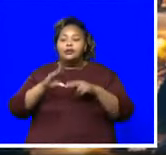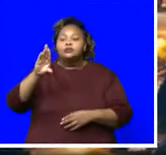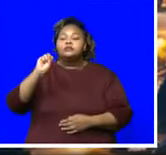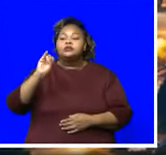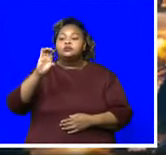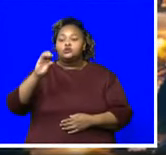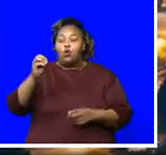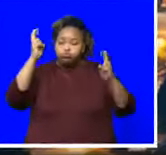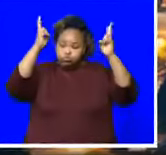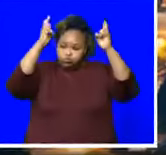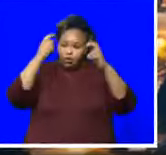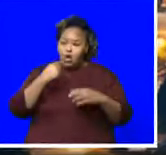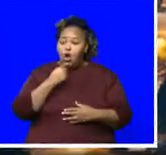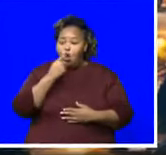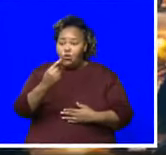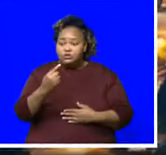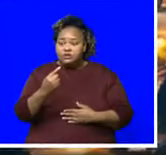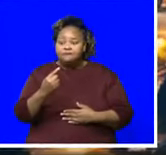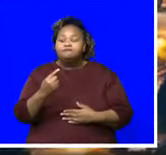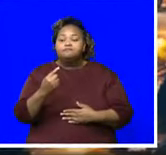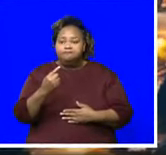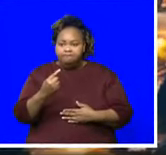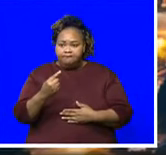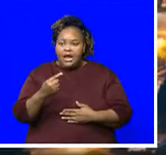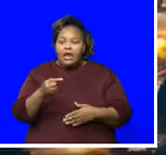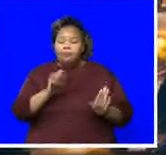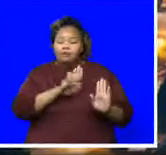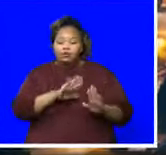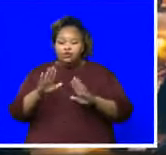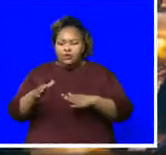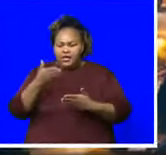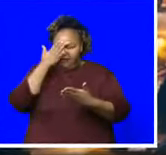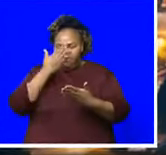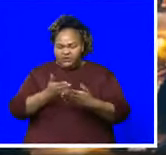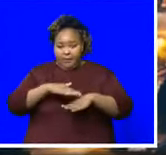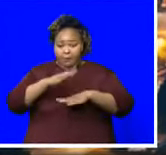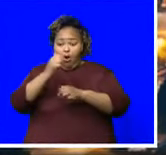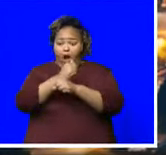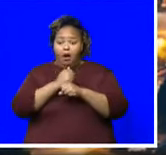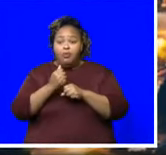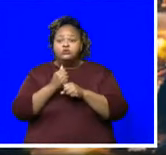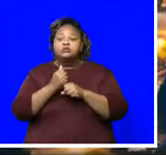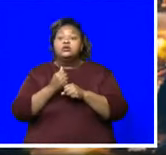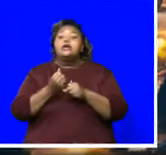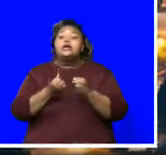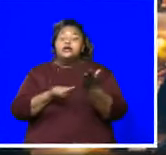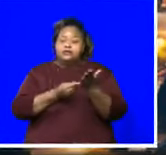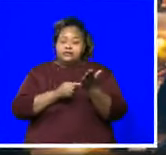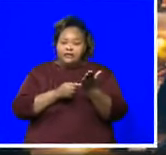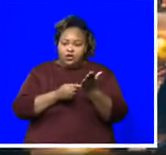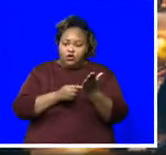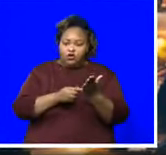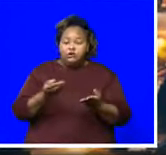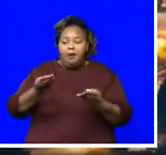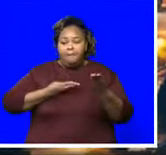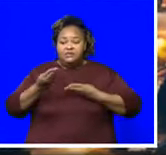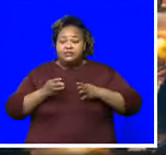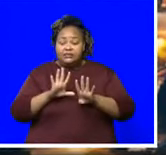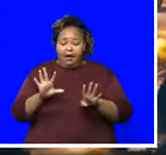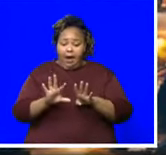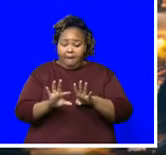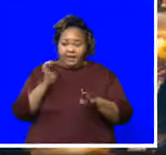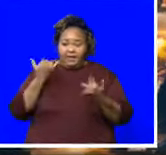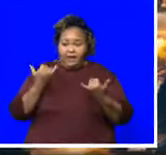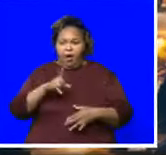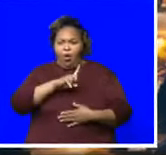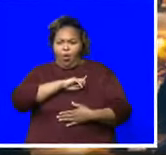ithi emabhizinisi sekangakhetha ke kulabafunzi njengoba ke sebatholeke nelithuba lekusebenza lo msebenzi labawufunzele. Intuna ke